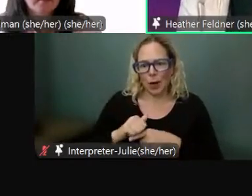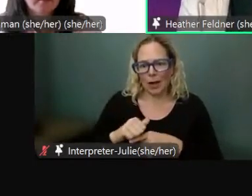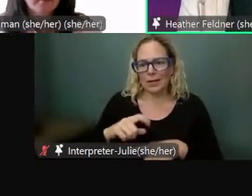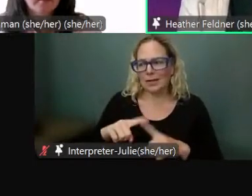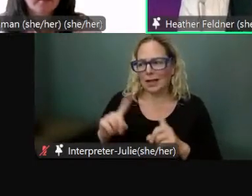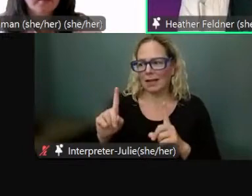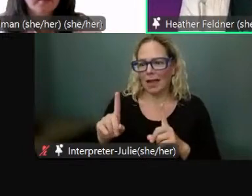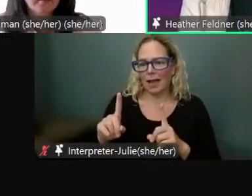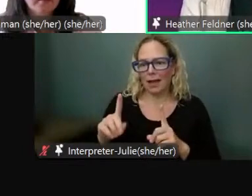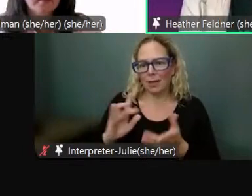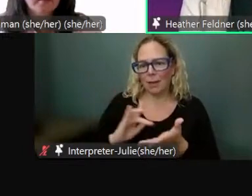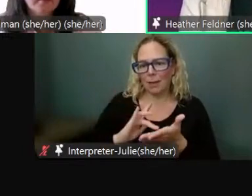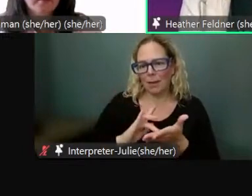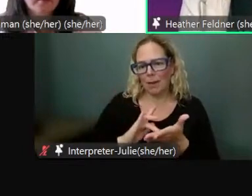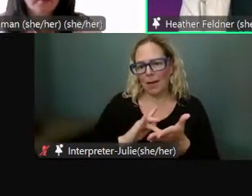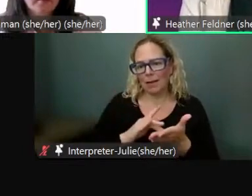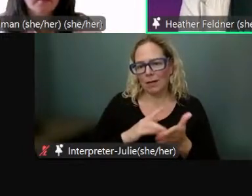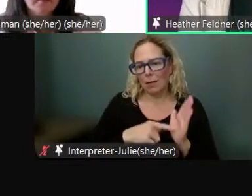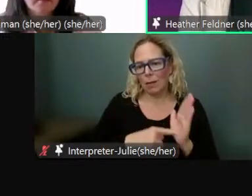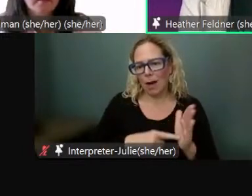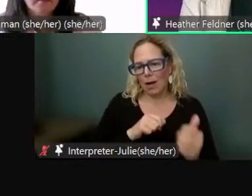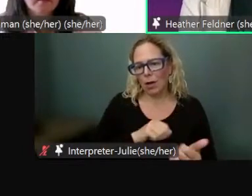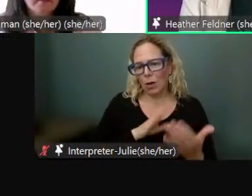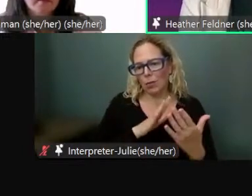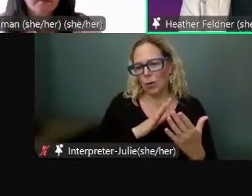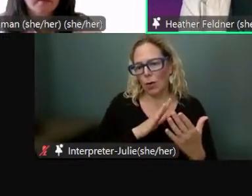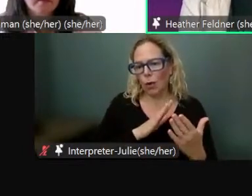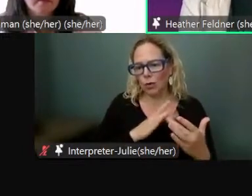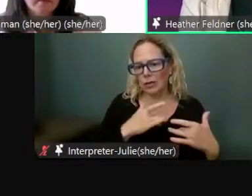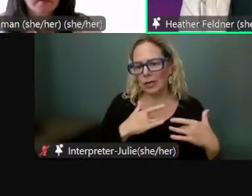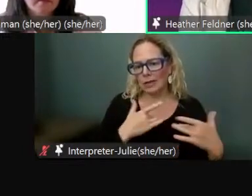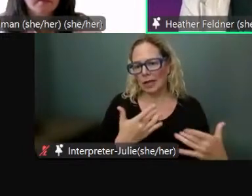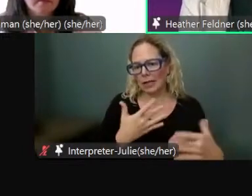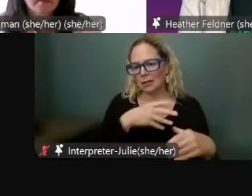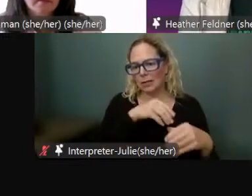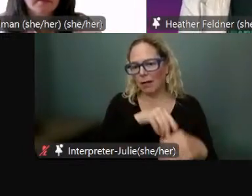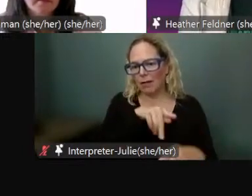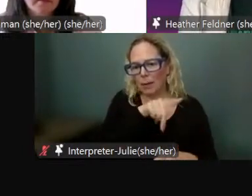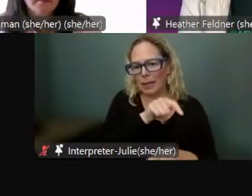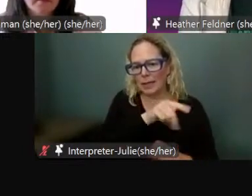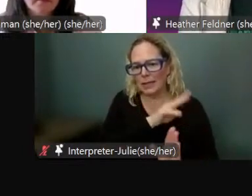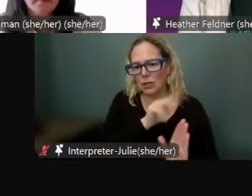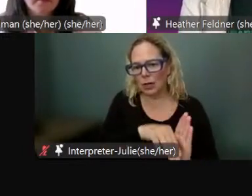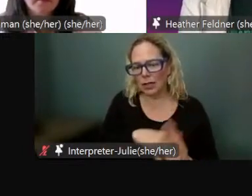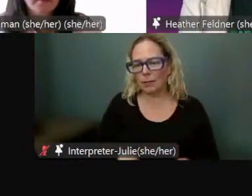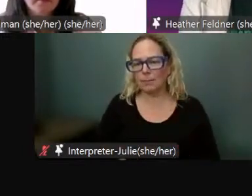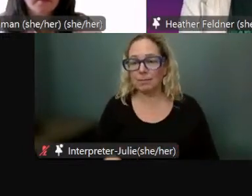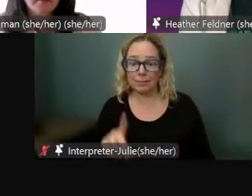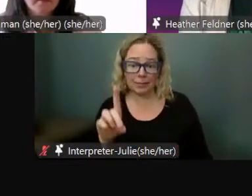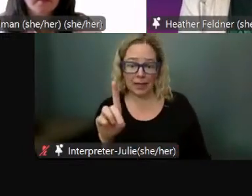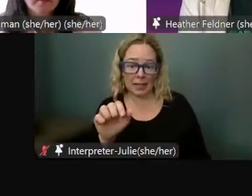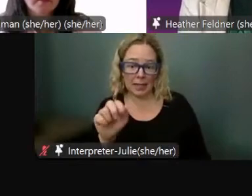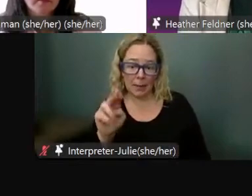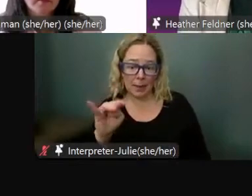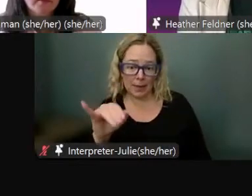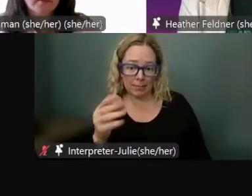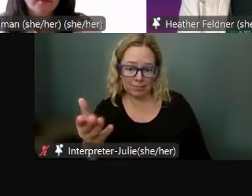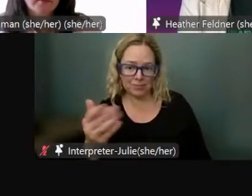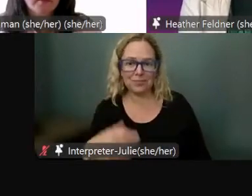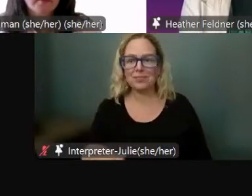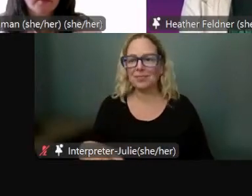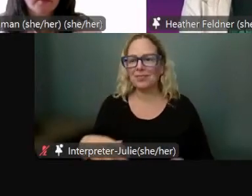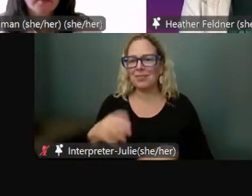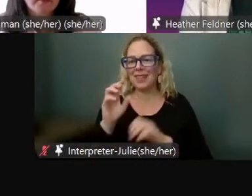PT, unfortunately. Danby, I don't know if you want to add to that as well, or. Yeah, and I can speak to the